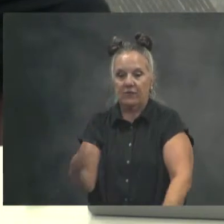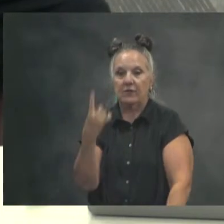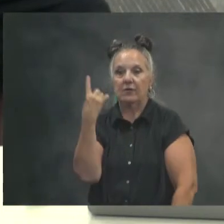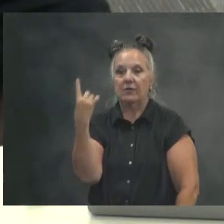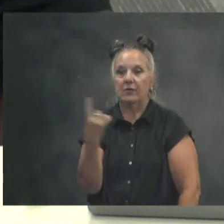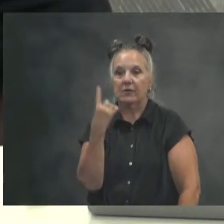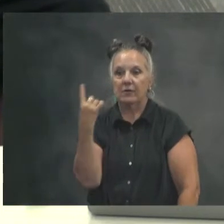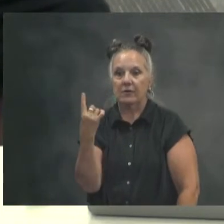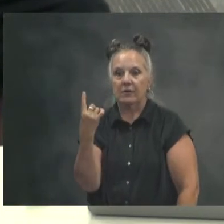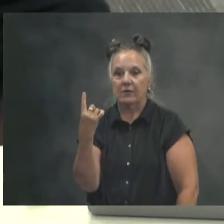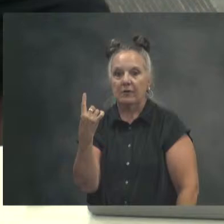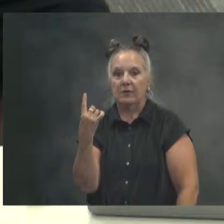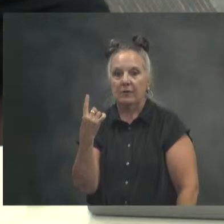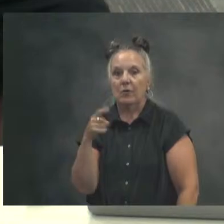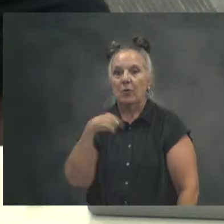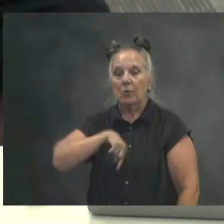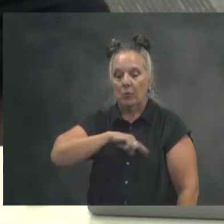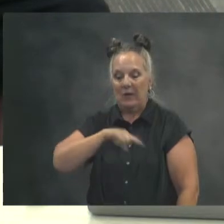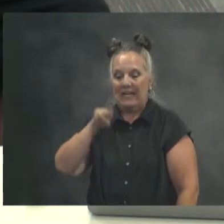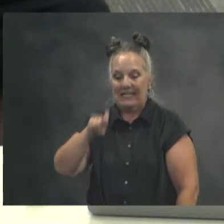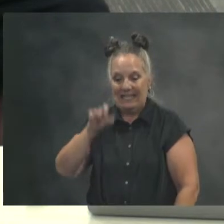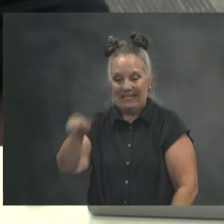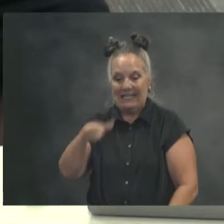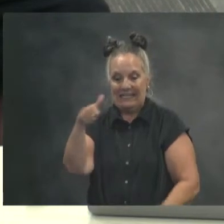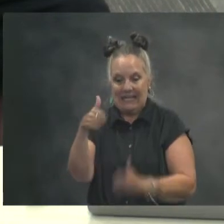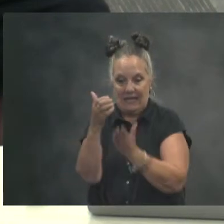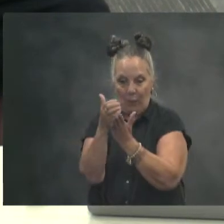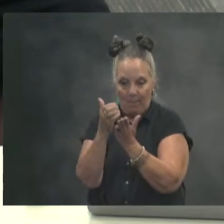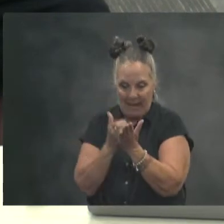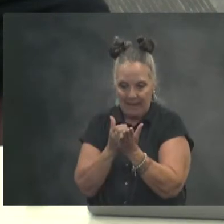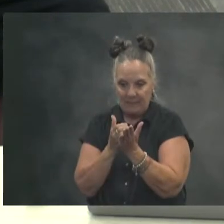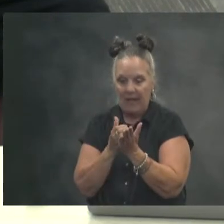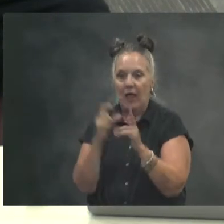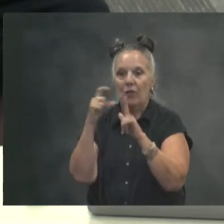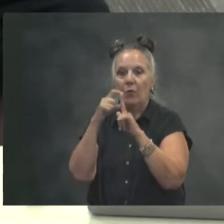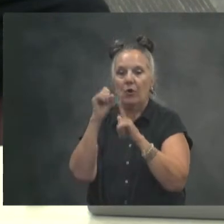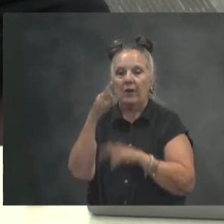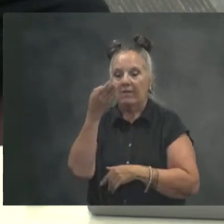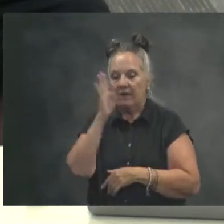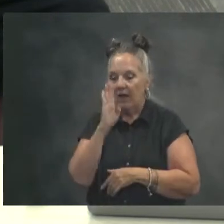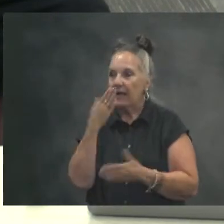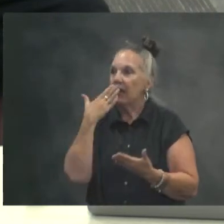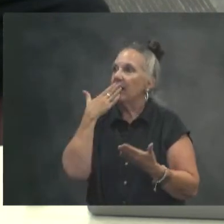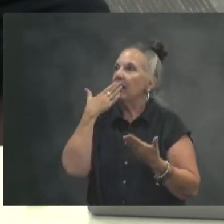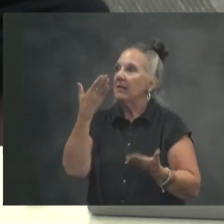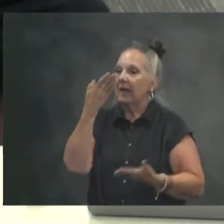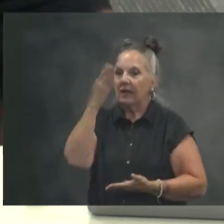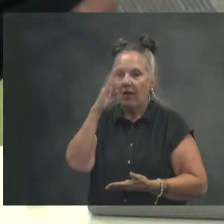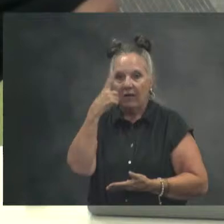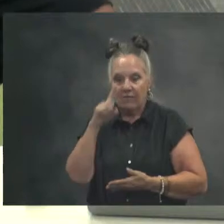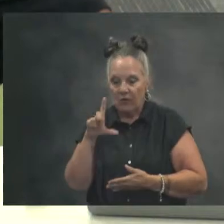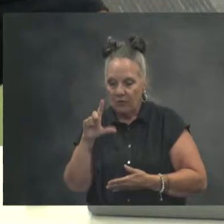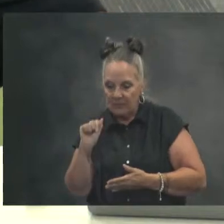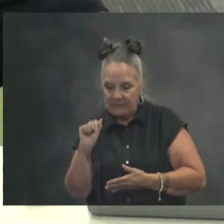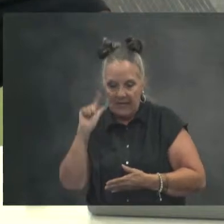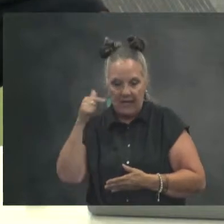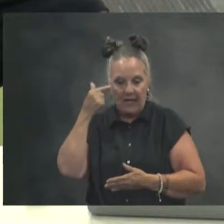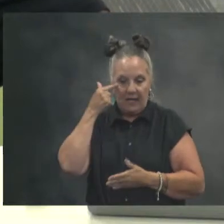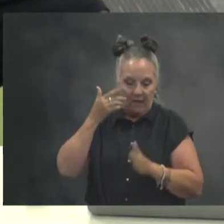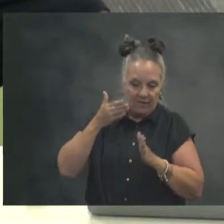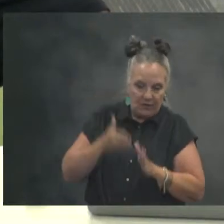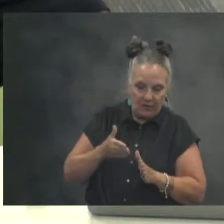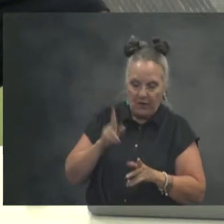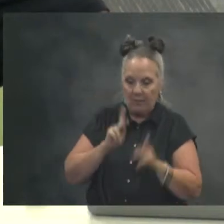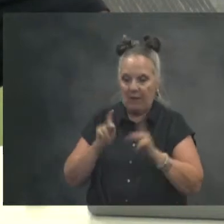we need the 10 Commandments and the Word of God. Thank God for Louisiana, the governor, and the people